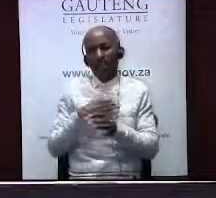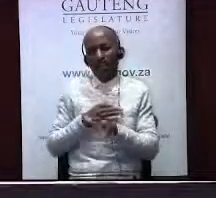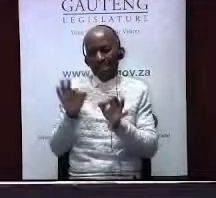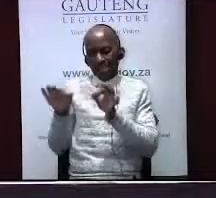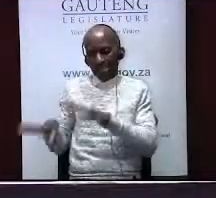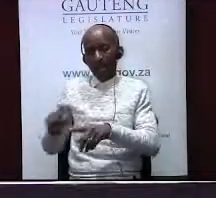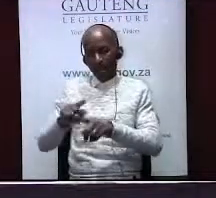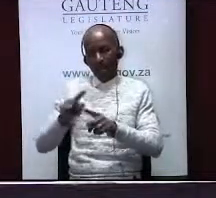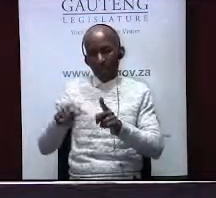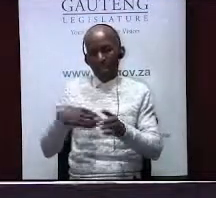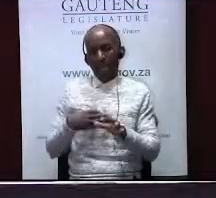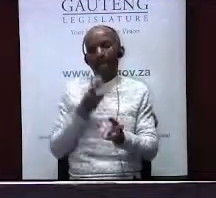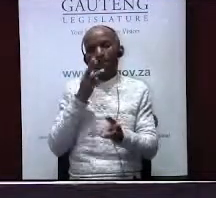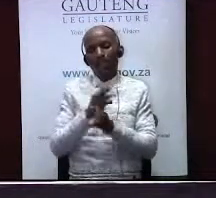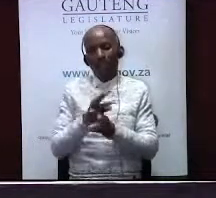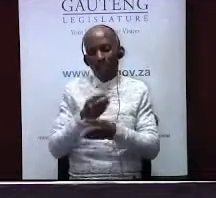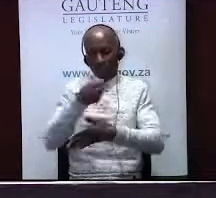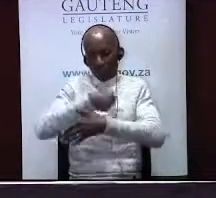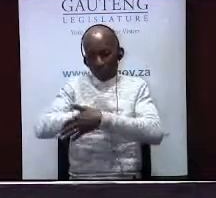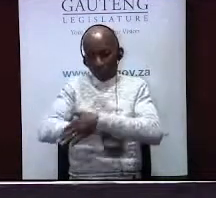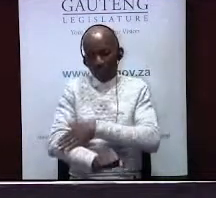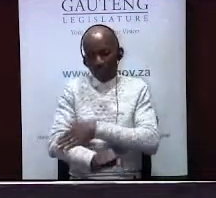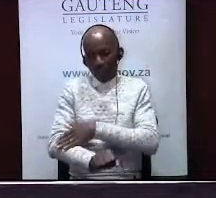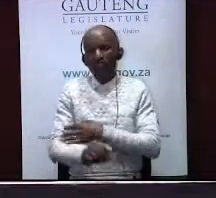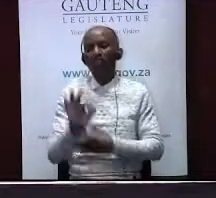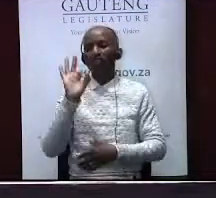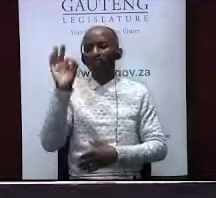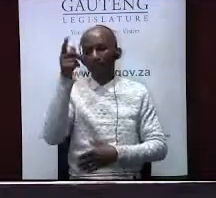But I'm a mother who gave birth to 3 boys.